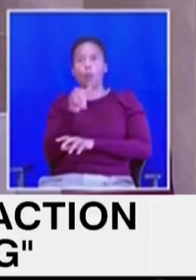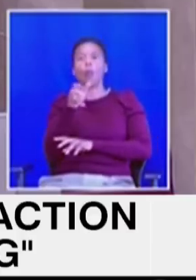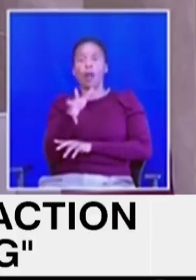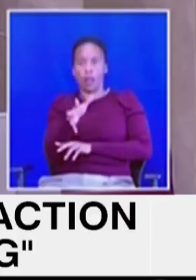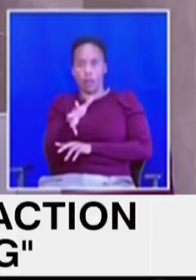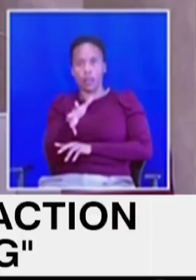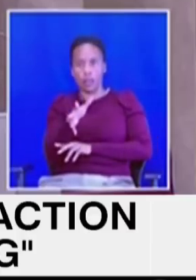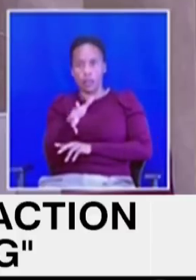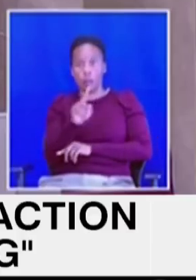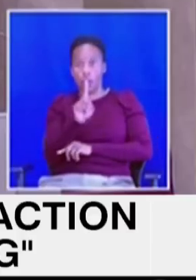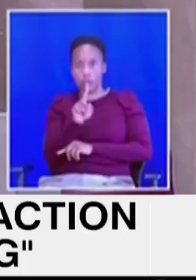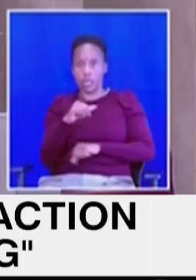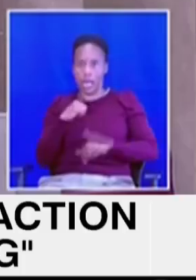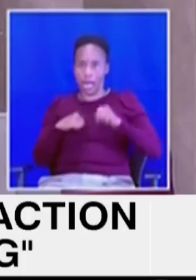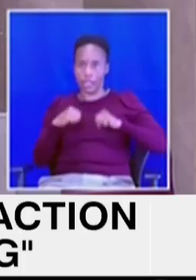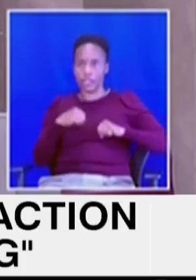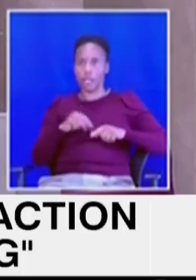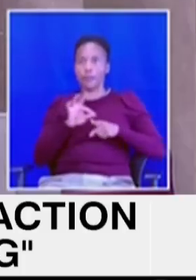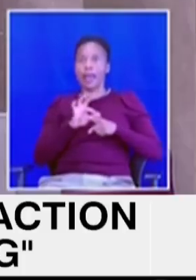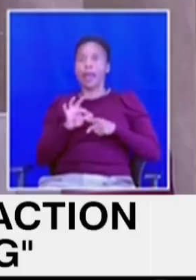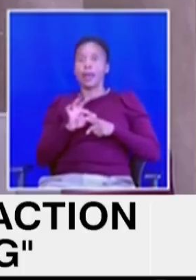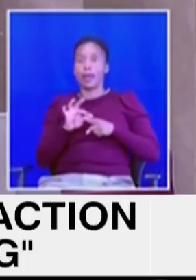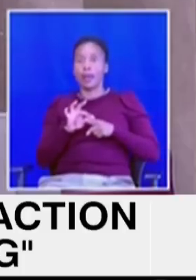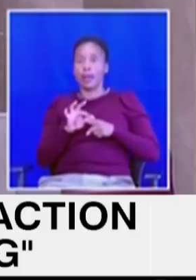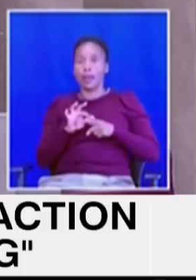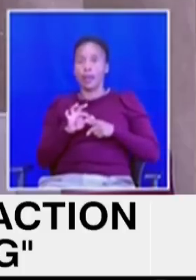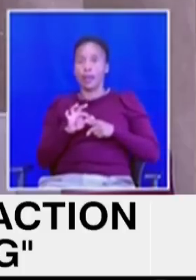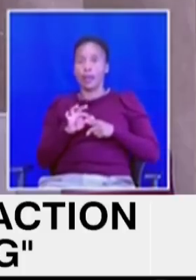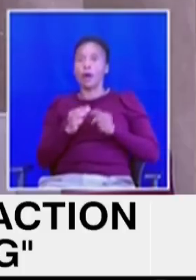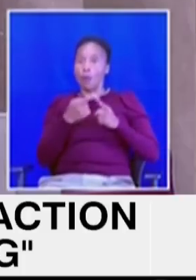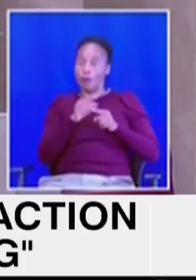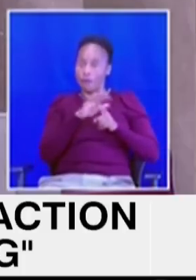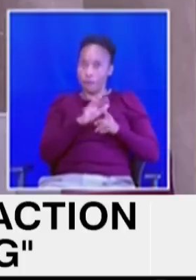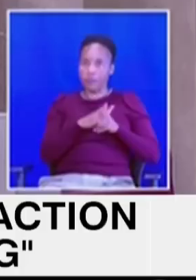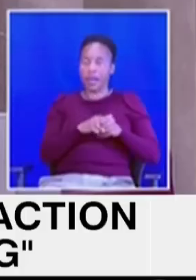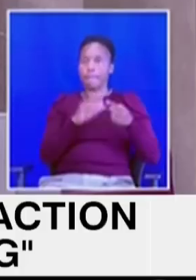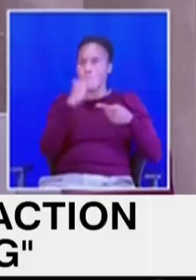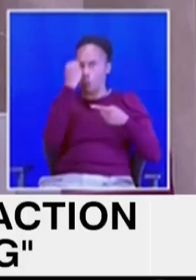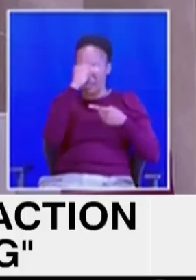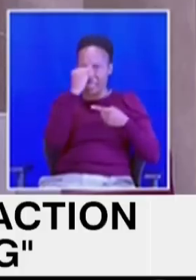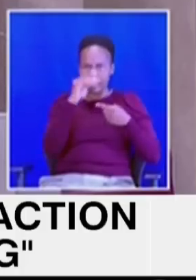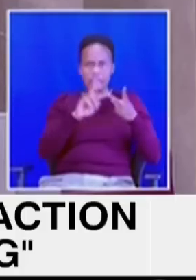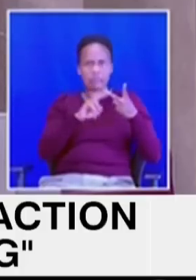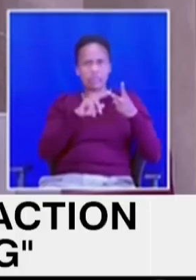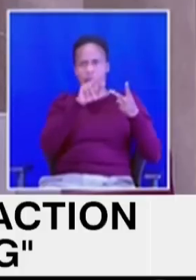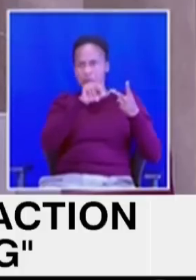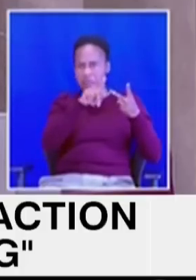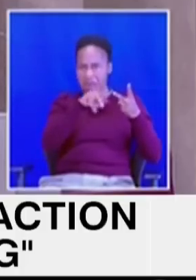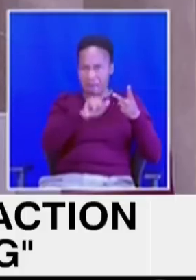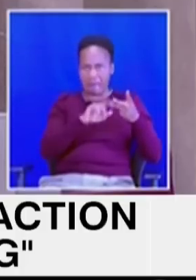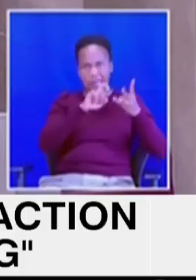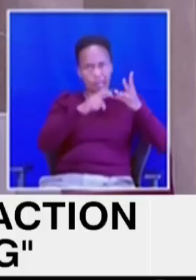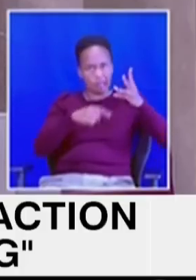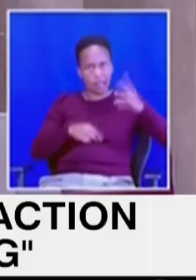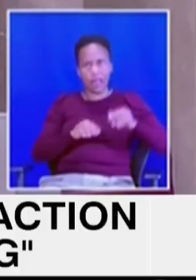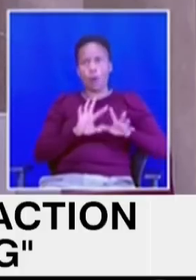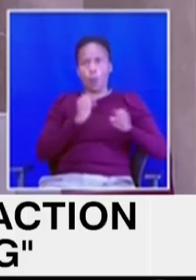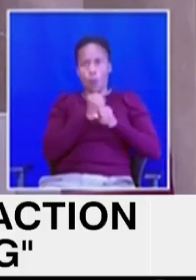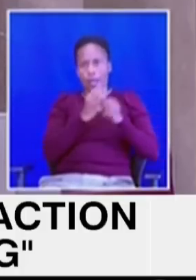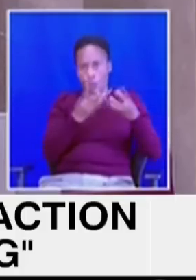action plan of our law enforcement agencies. Now, we want our law